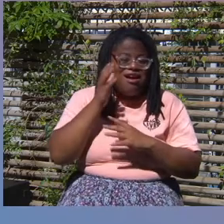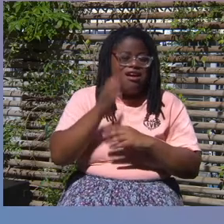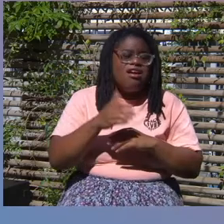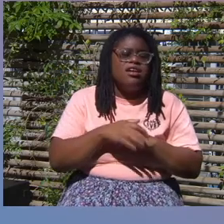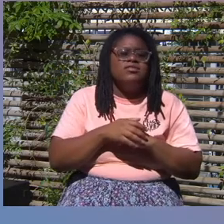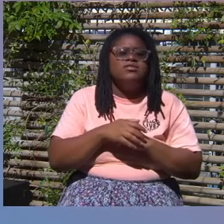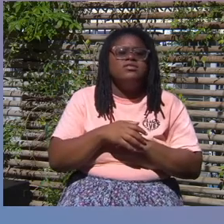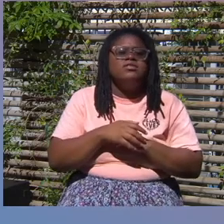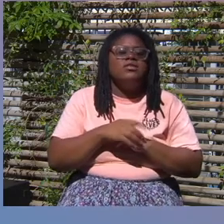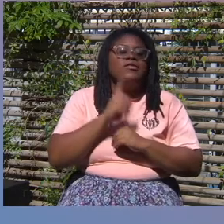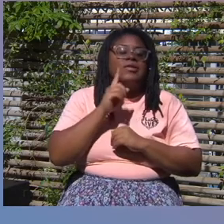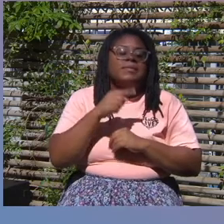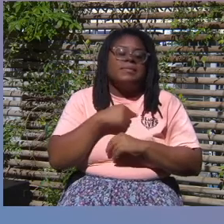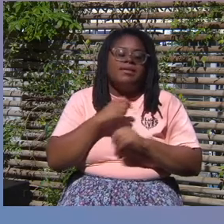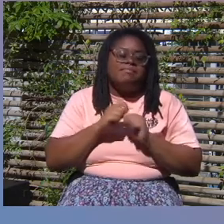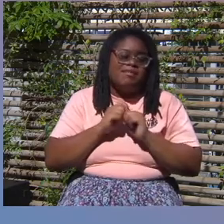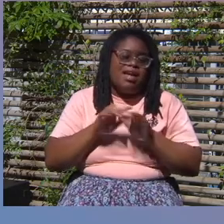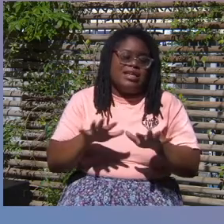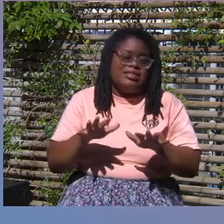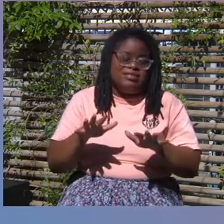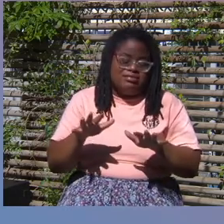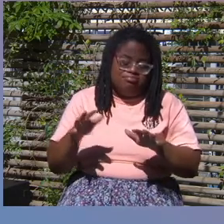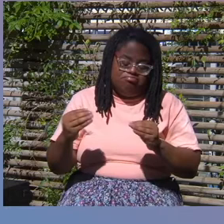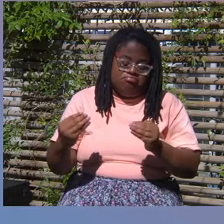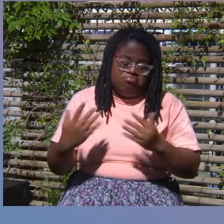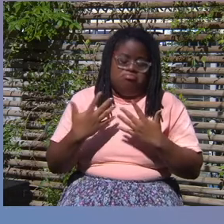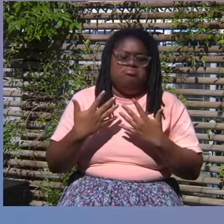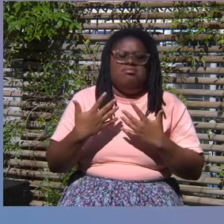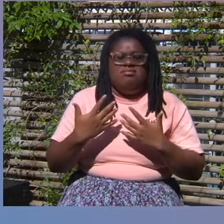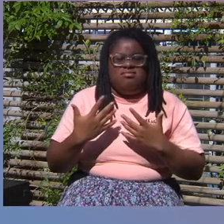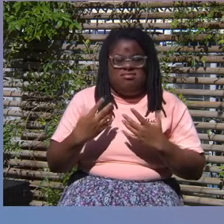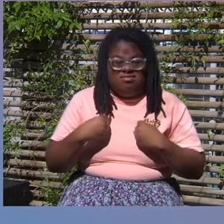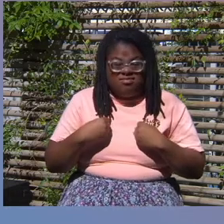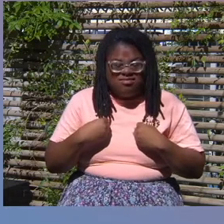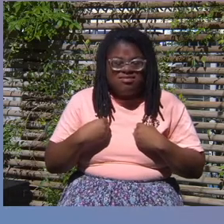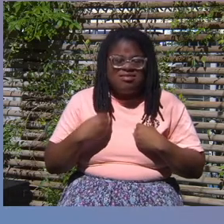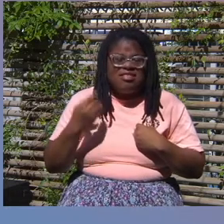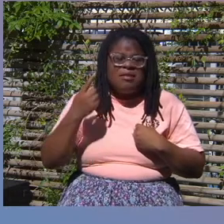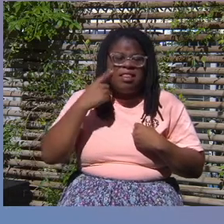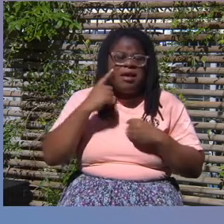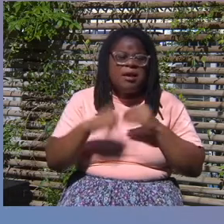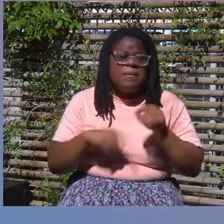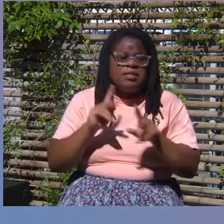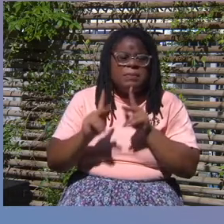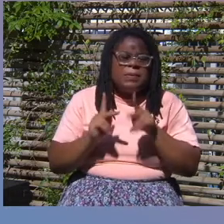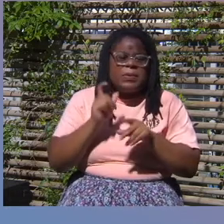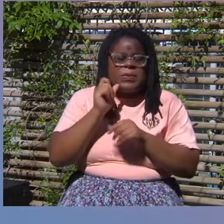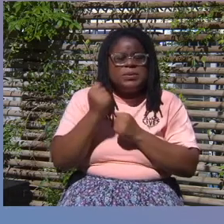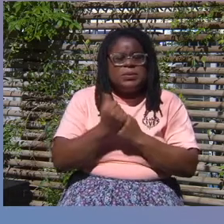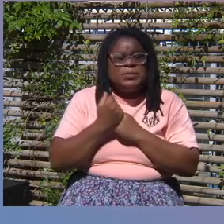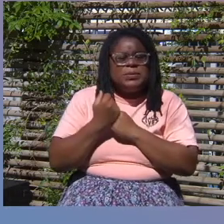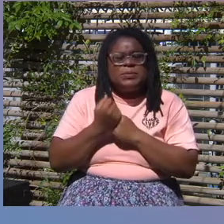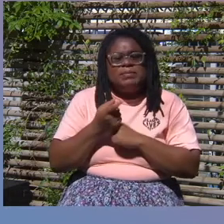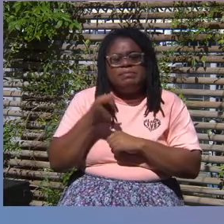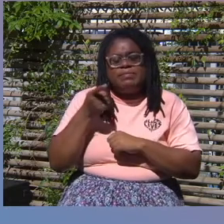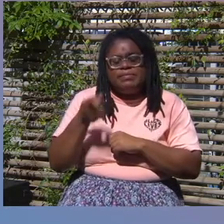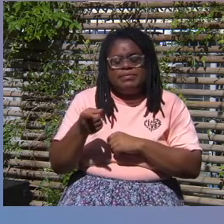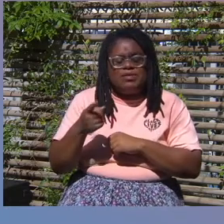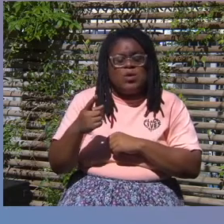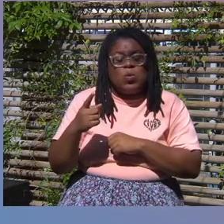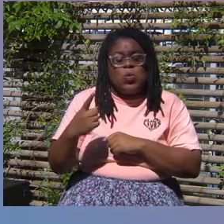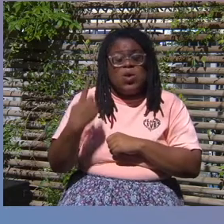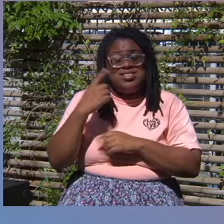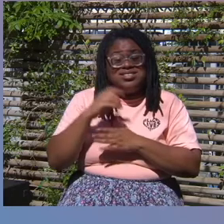like the blessings that I have received, I mean, when you think about the people that have supported me, Berry Gordy gave us our